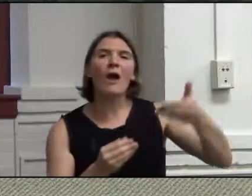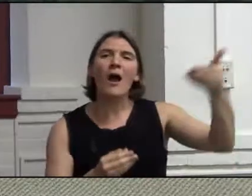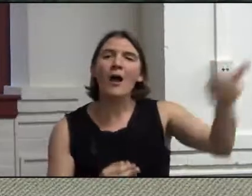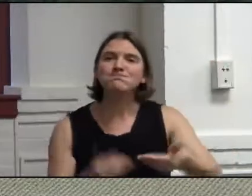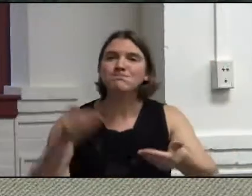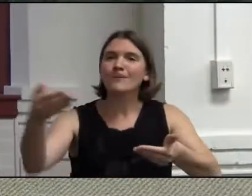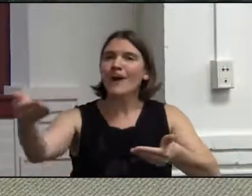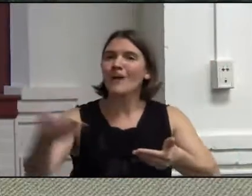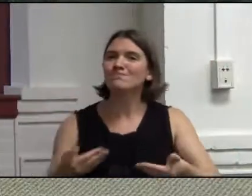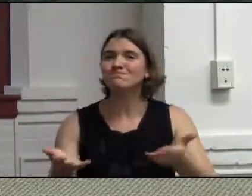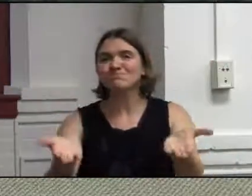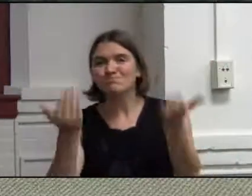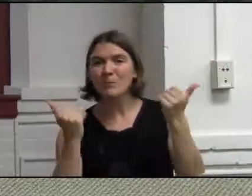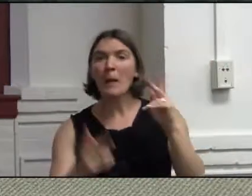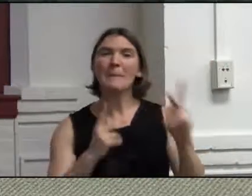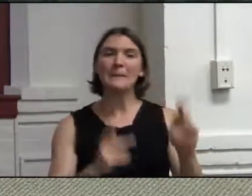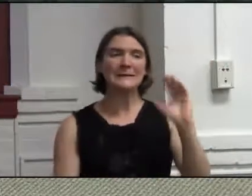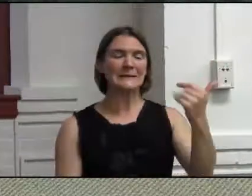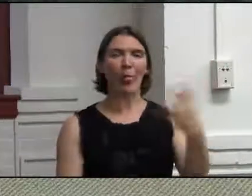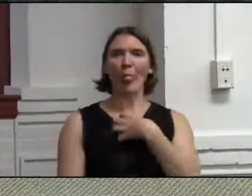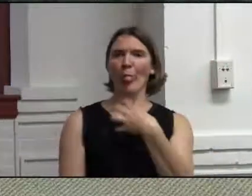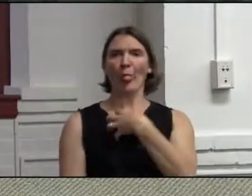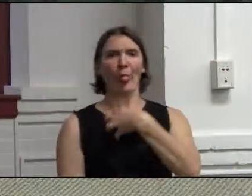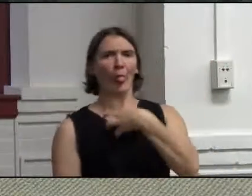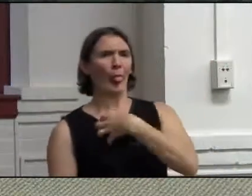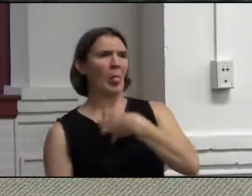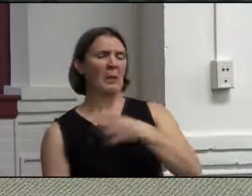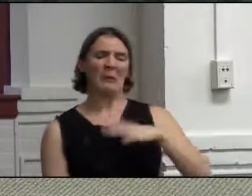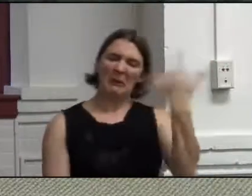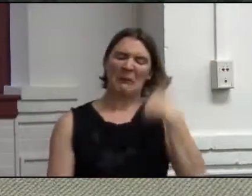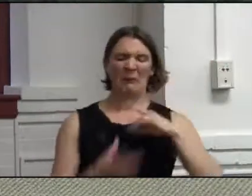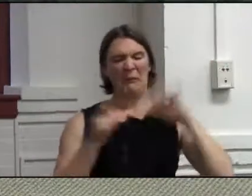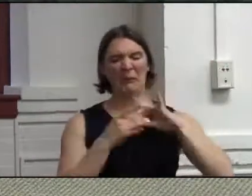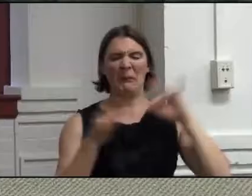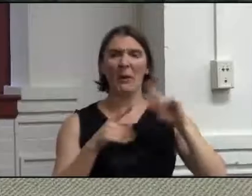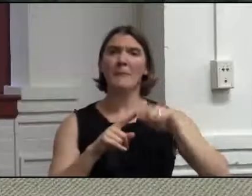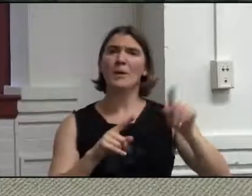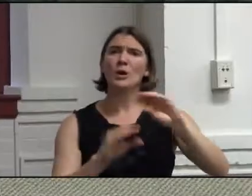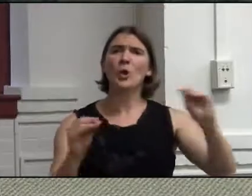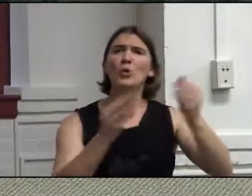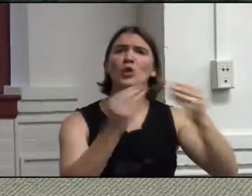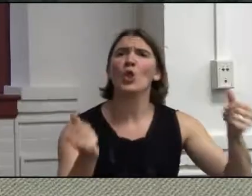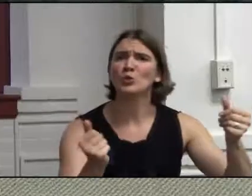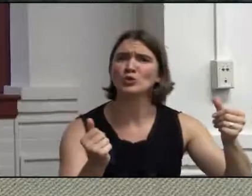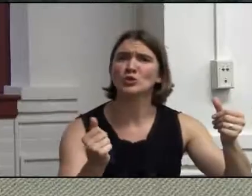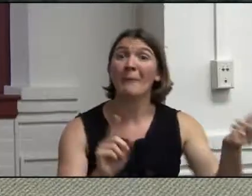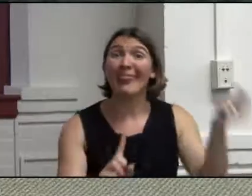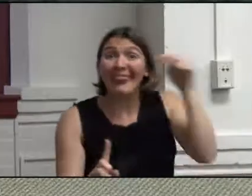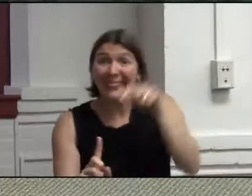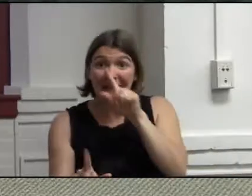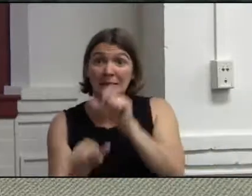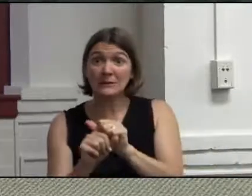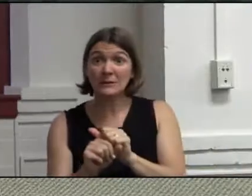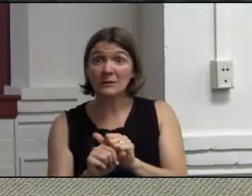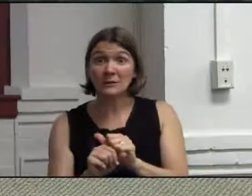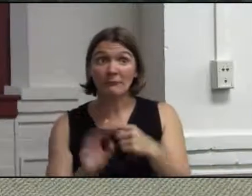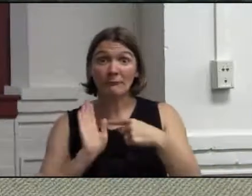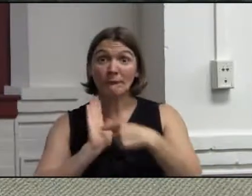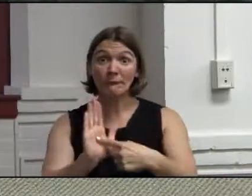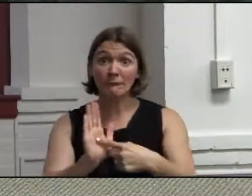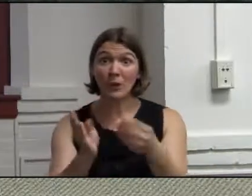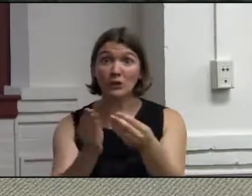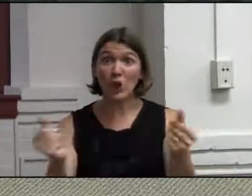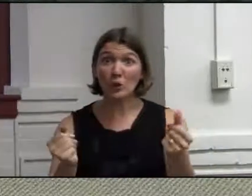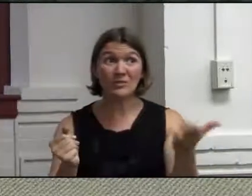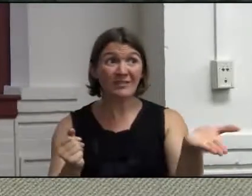the things I find challenging is people they complain, but they're not coming up with a solution. But here is a way for people